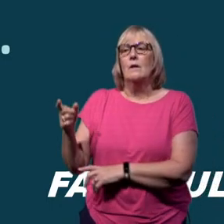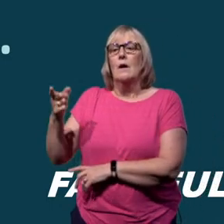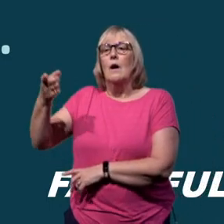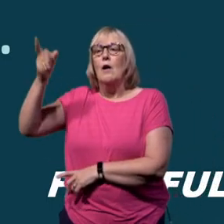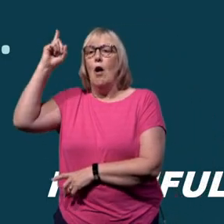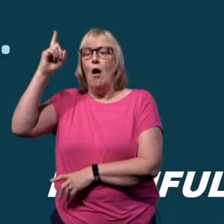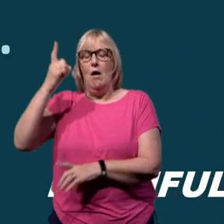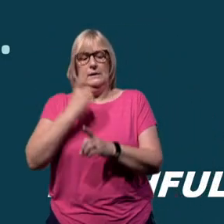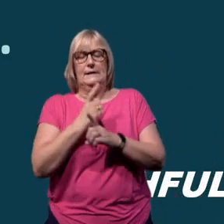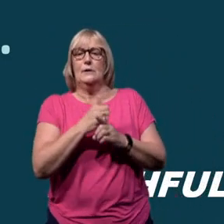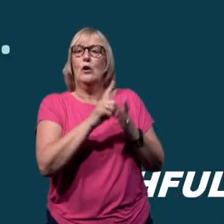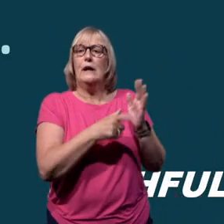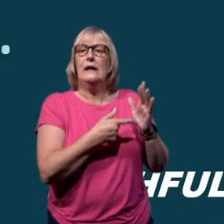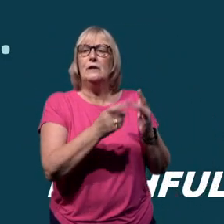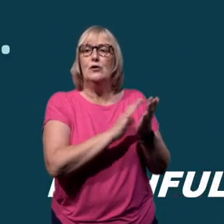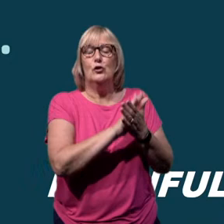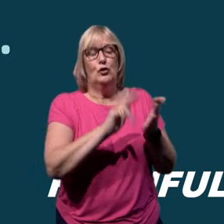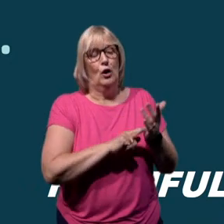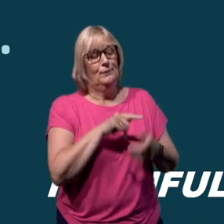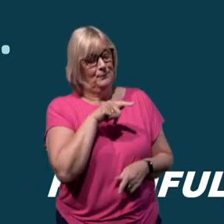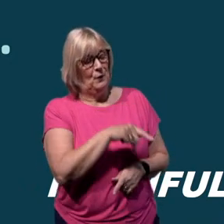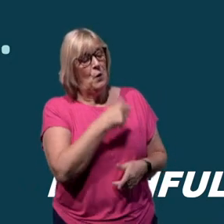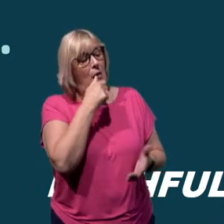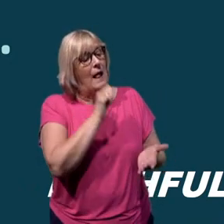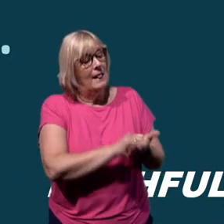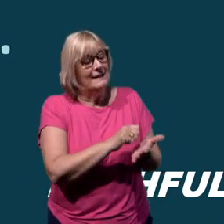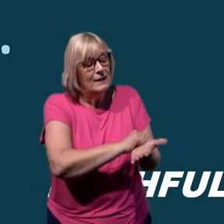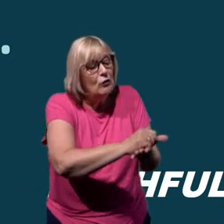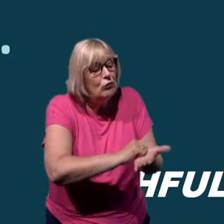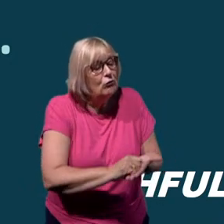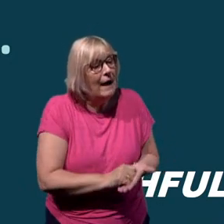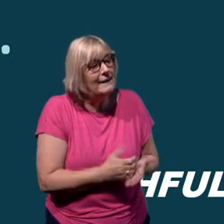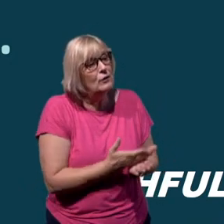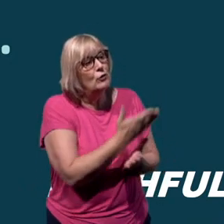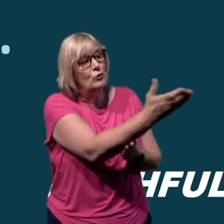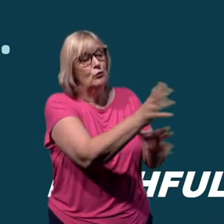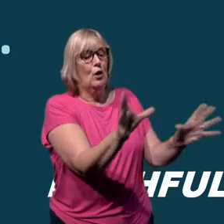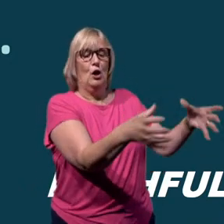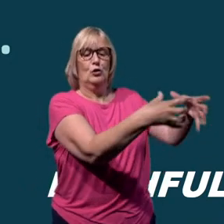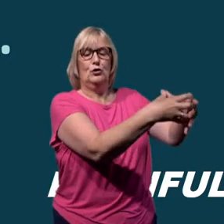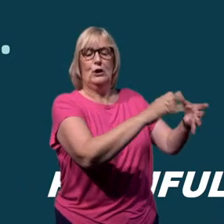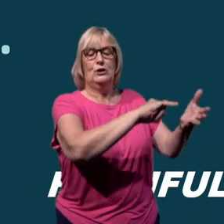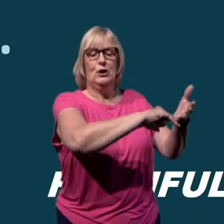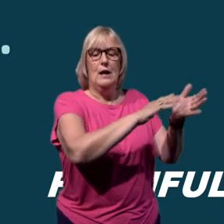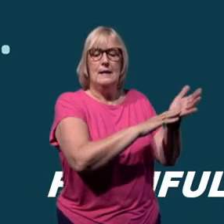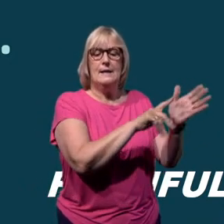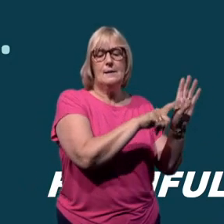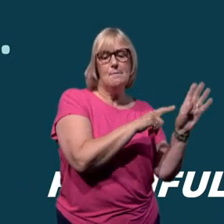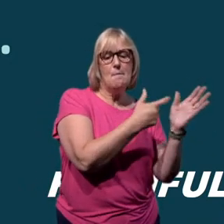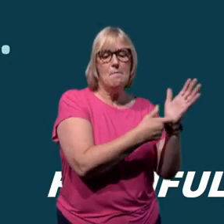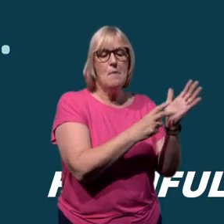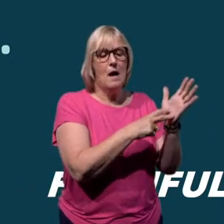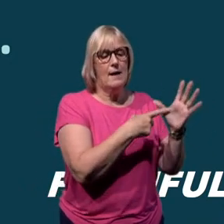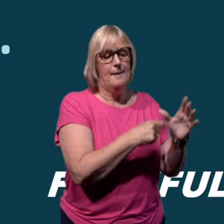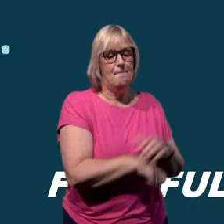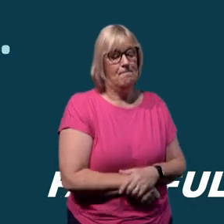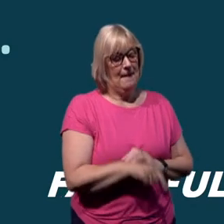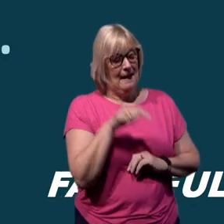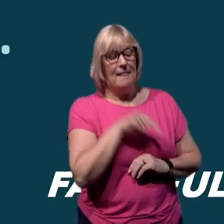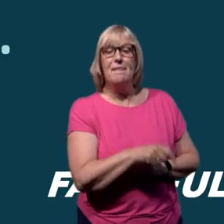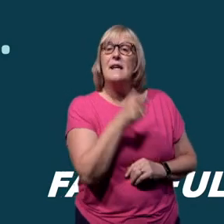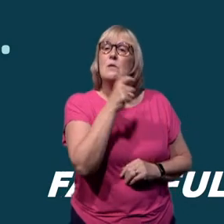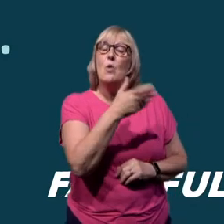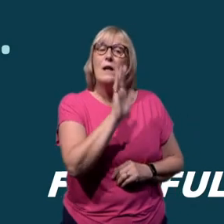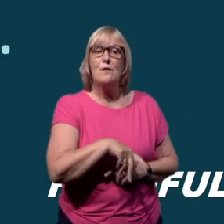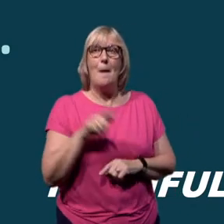To the angel of the church in Smyrna, write, these are the words of him who is the first and the